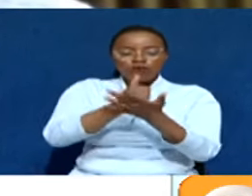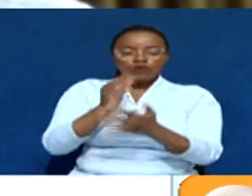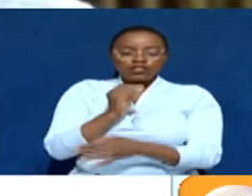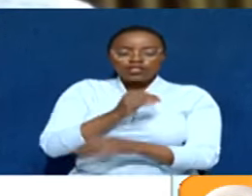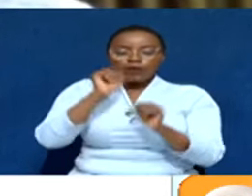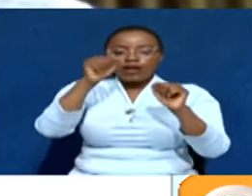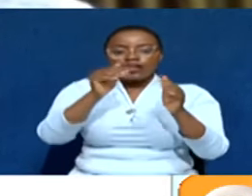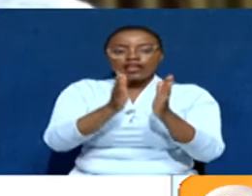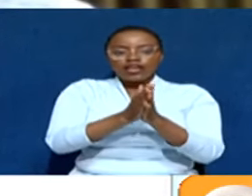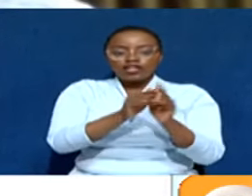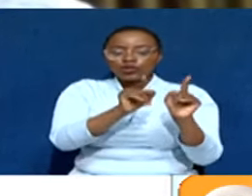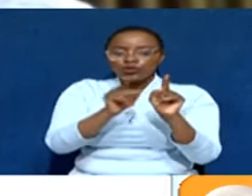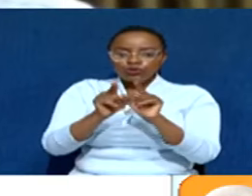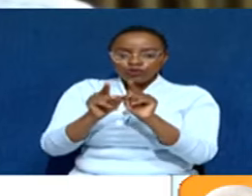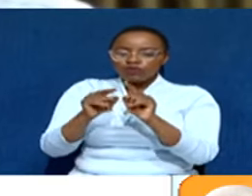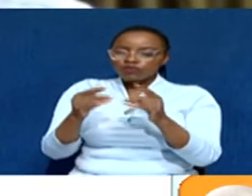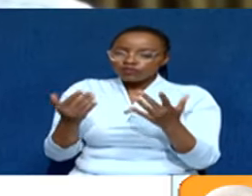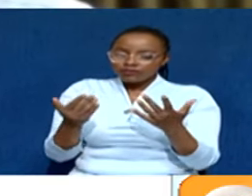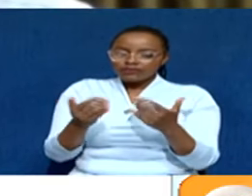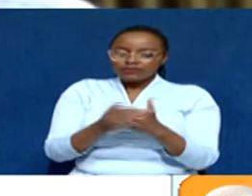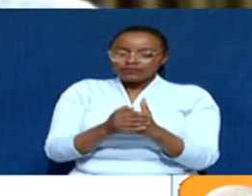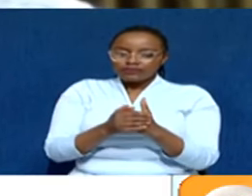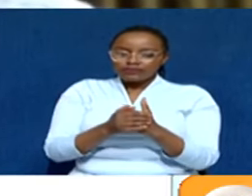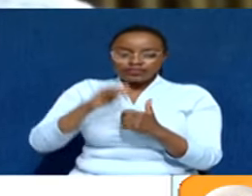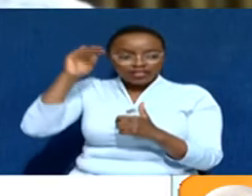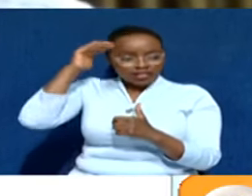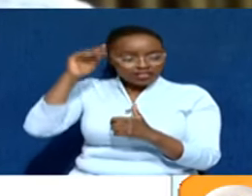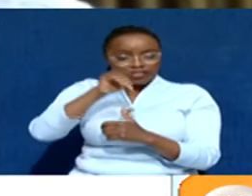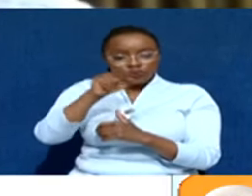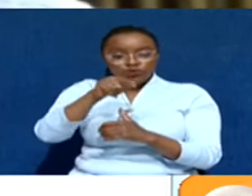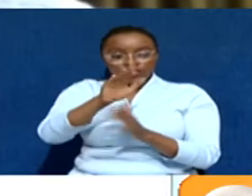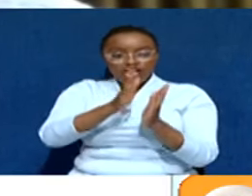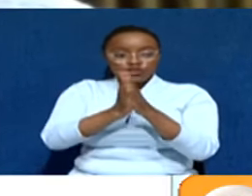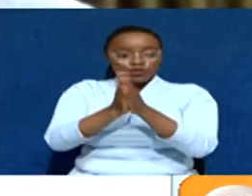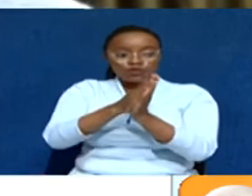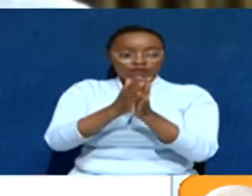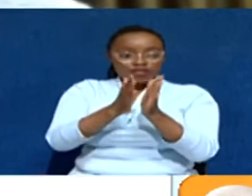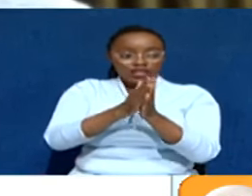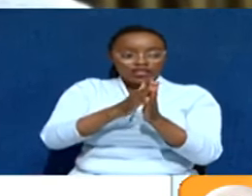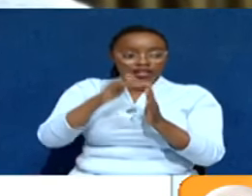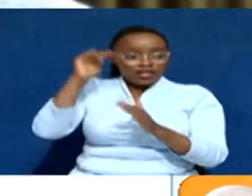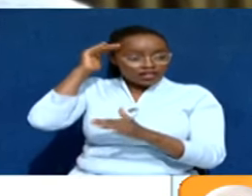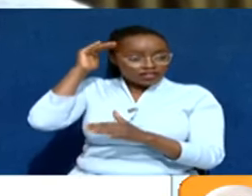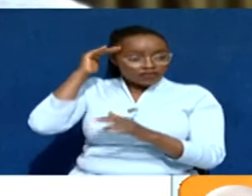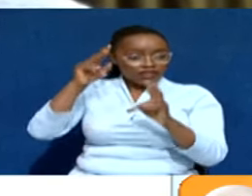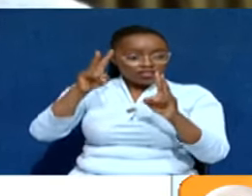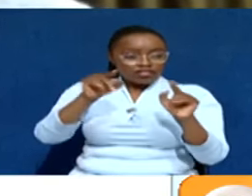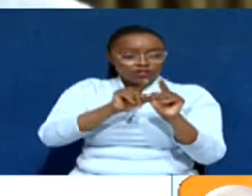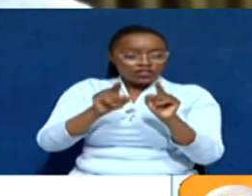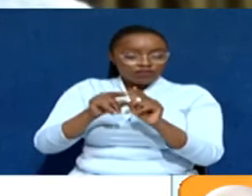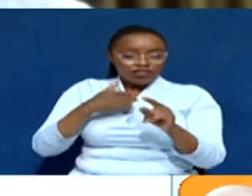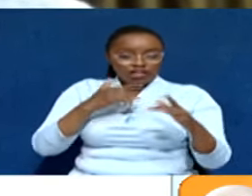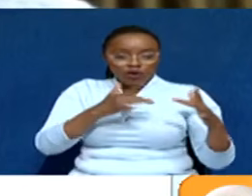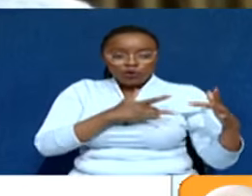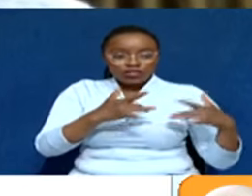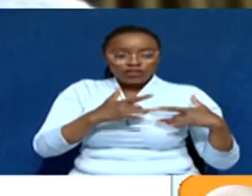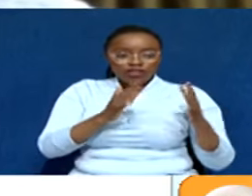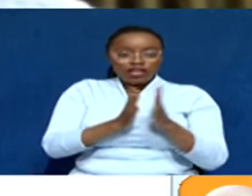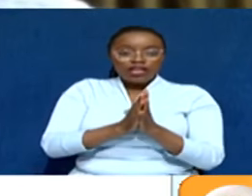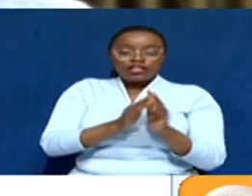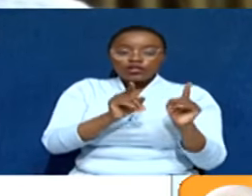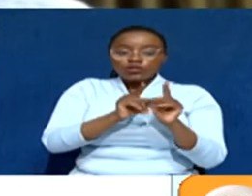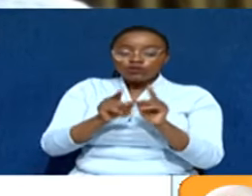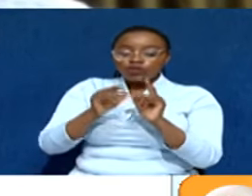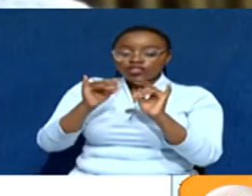offices, and we'll listen to their story, listen to their issues, listen to their concern, and use